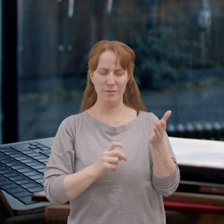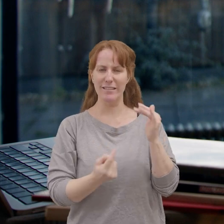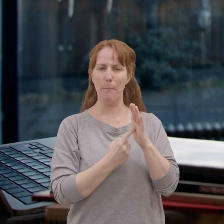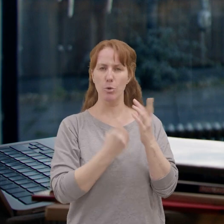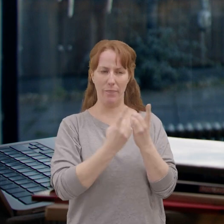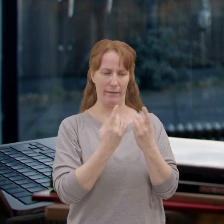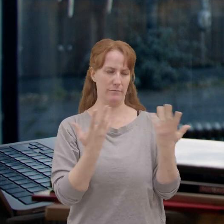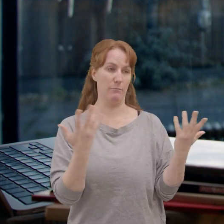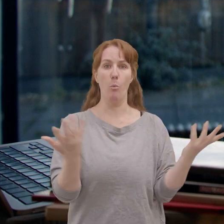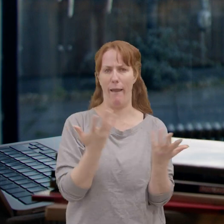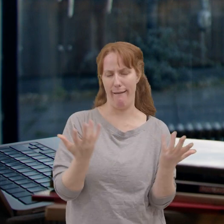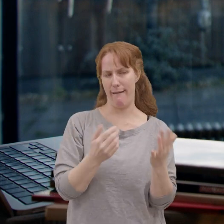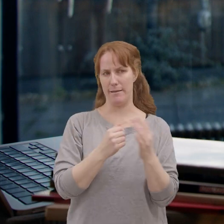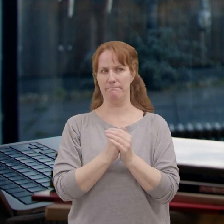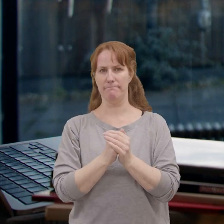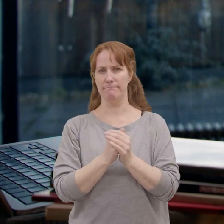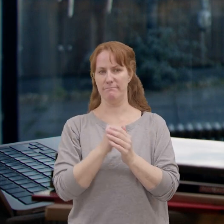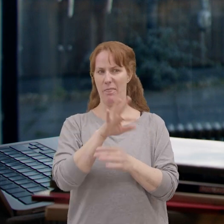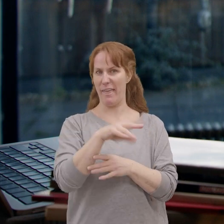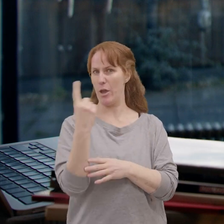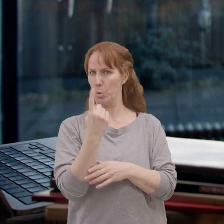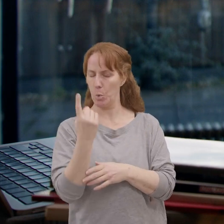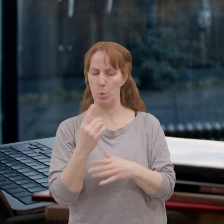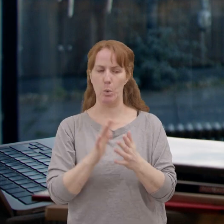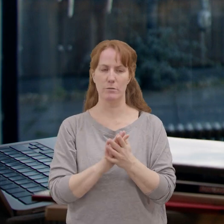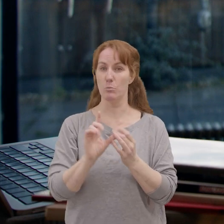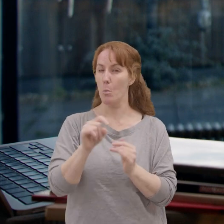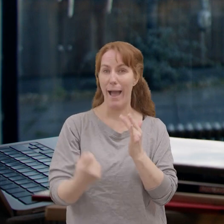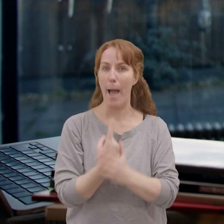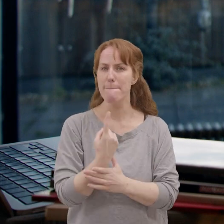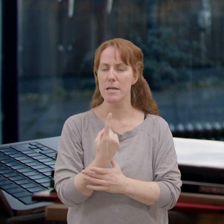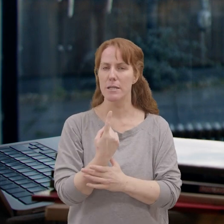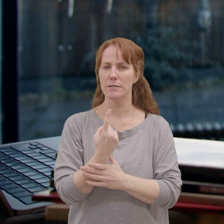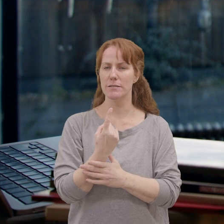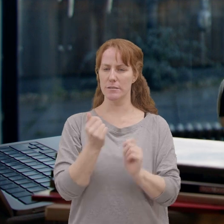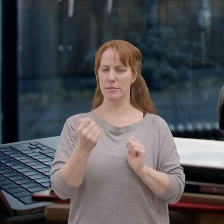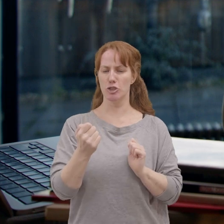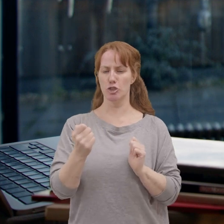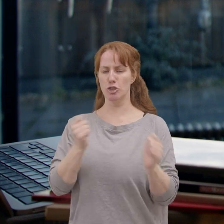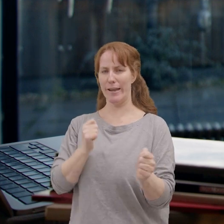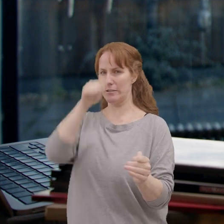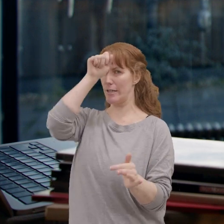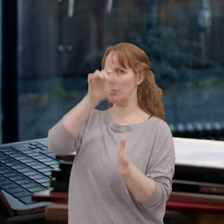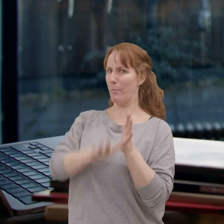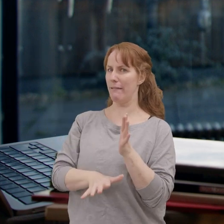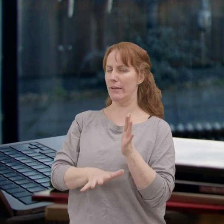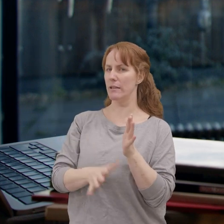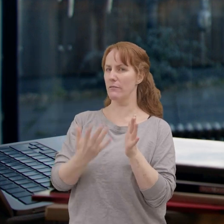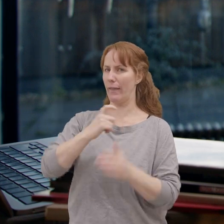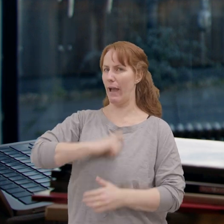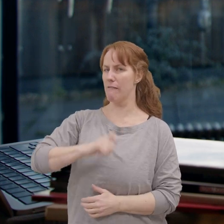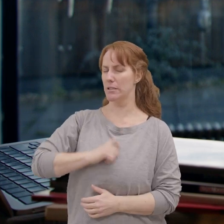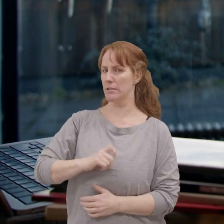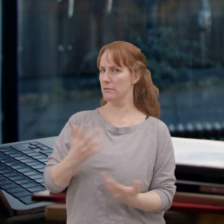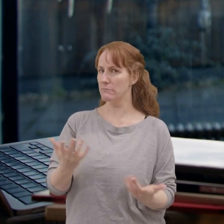like where is it, who is in it, what happens, and what is the change that the characters